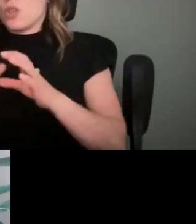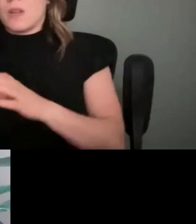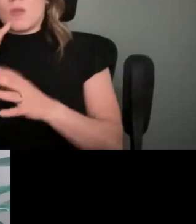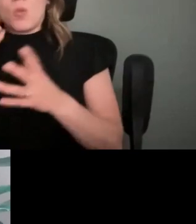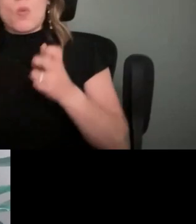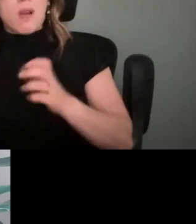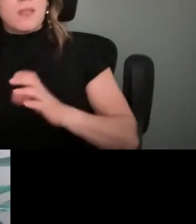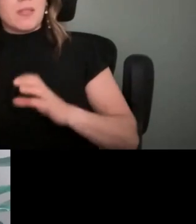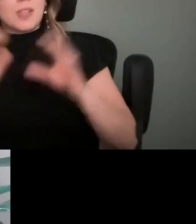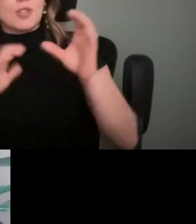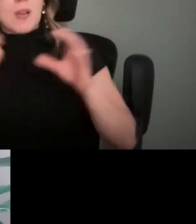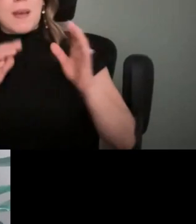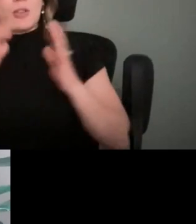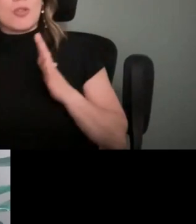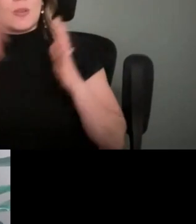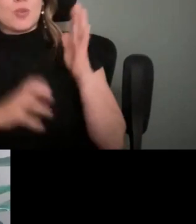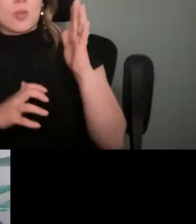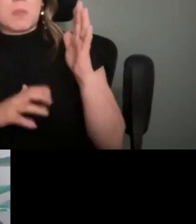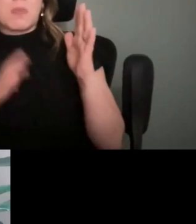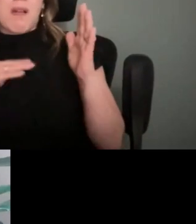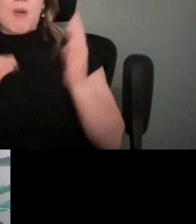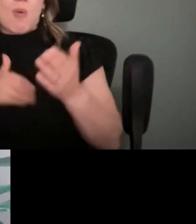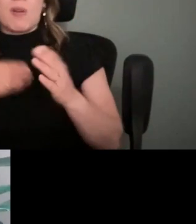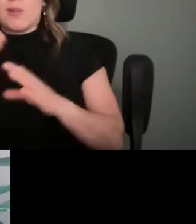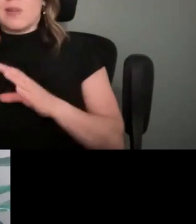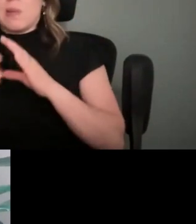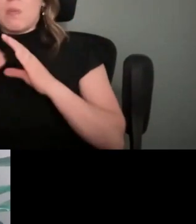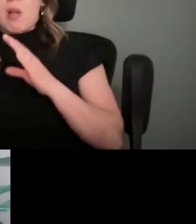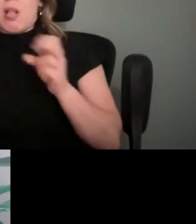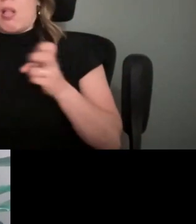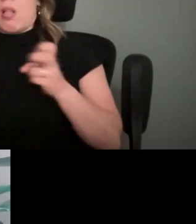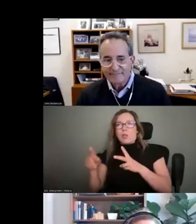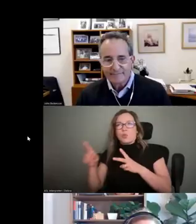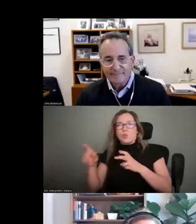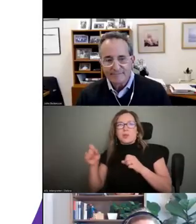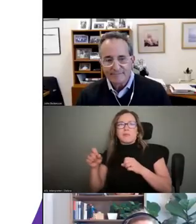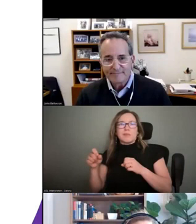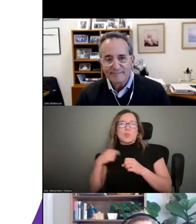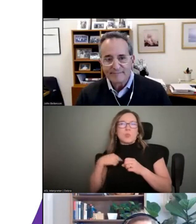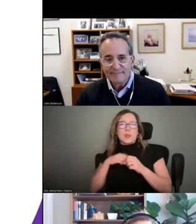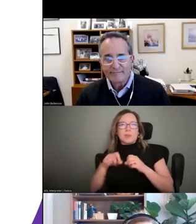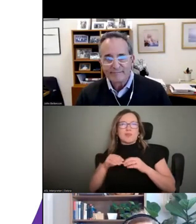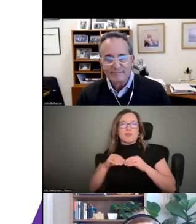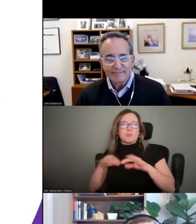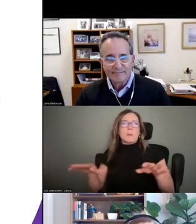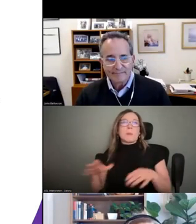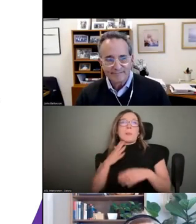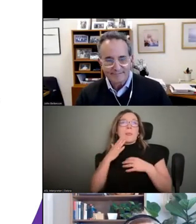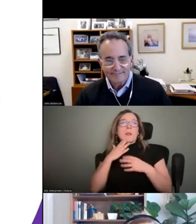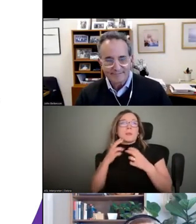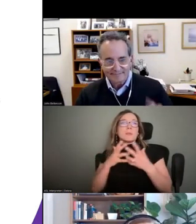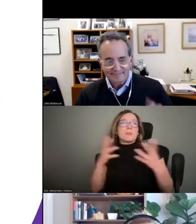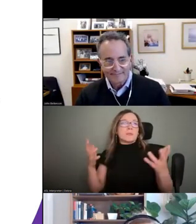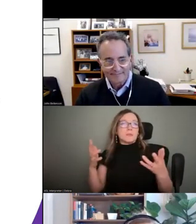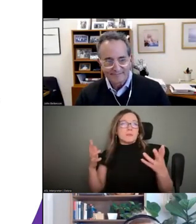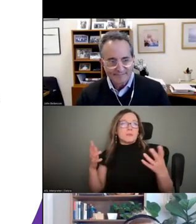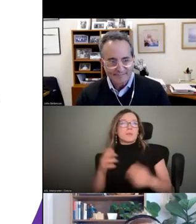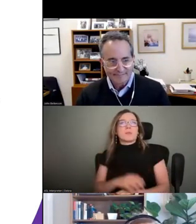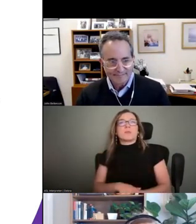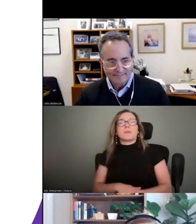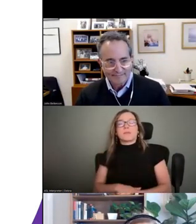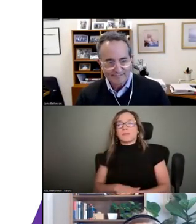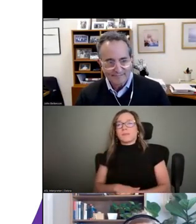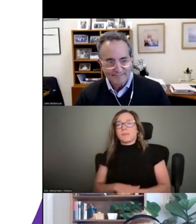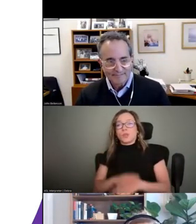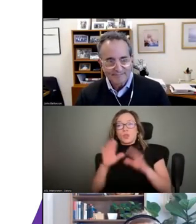chat transcript, I put our email address in so we can make sure we get it to you that way. But thank you. We had an incredible group